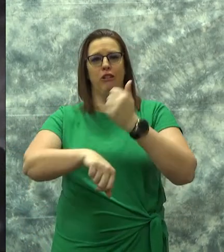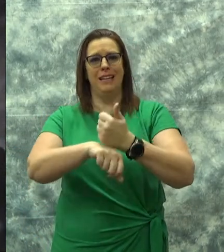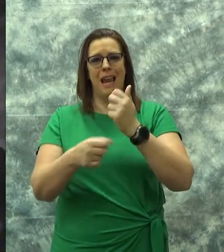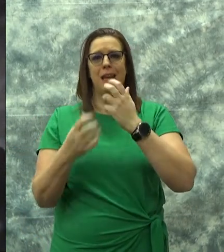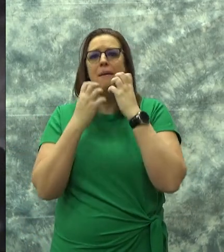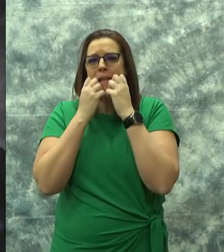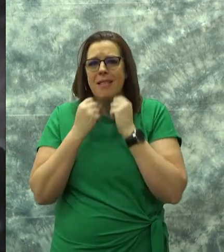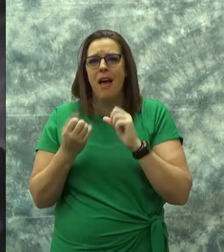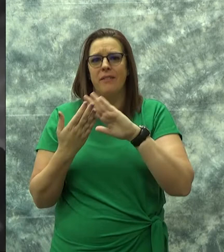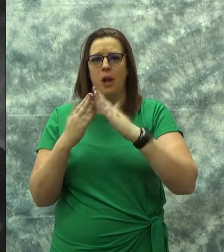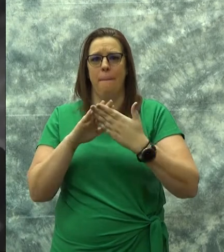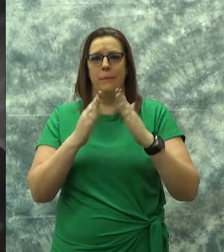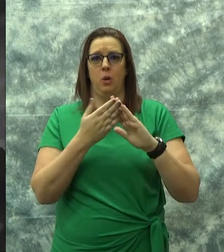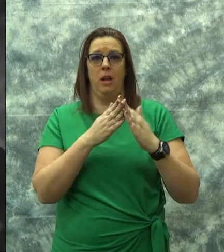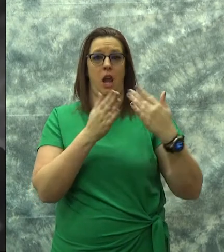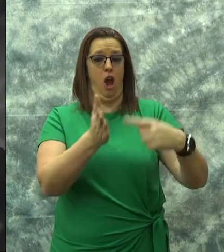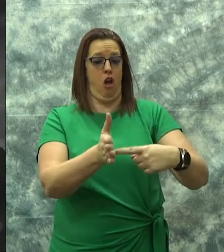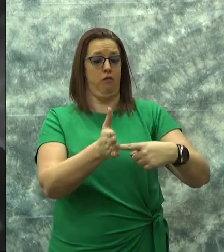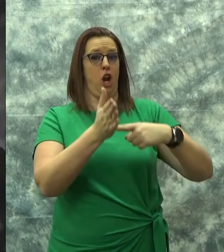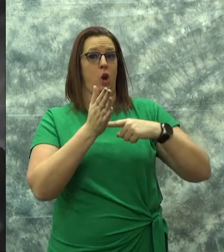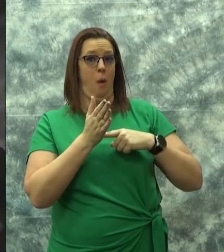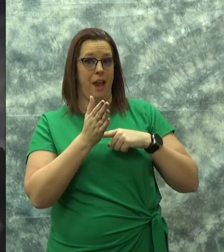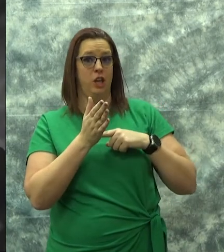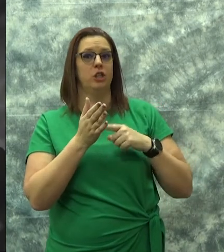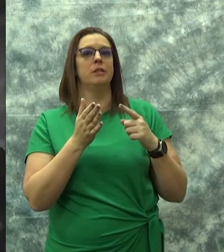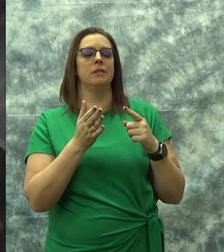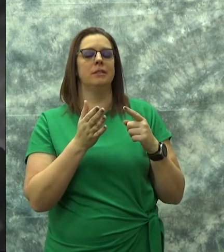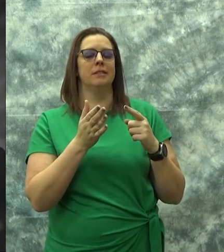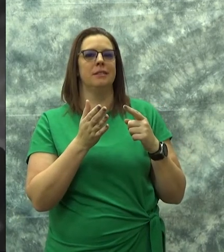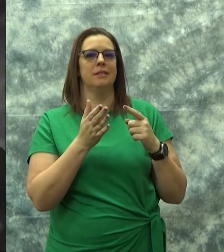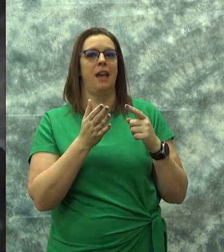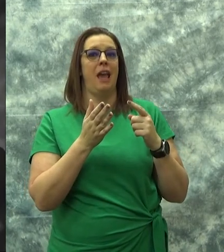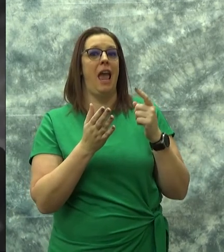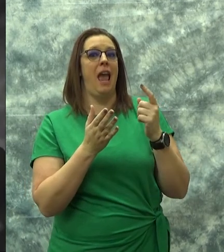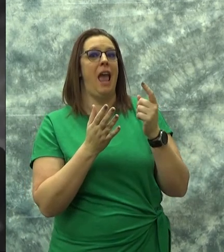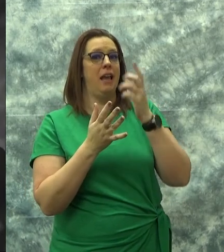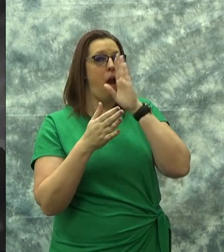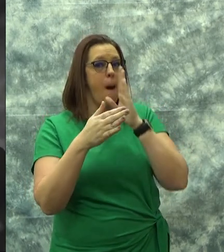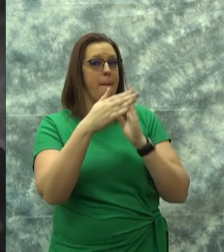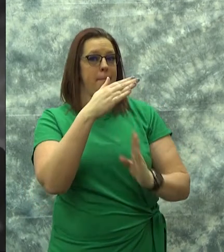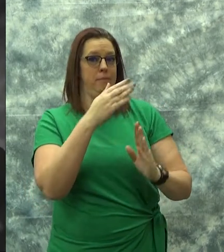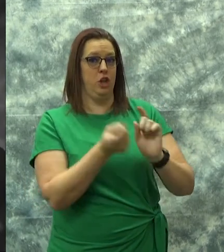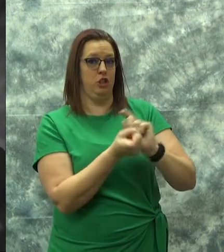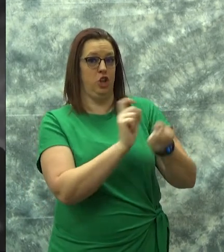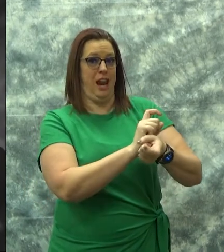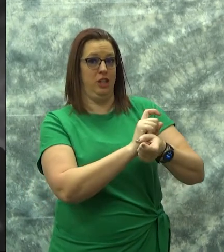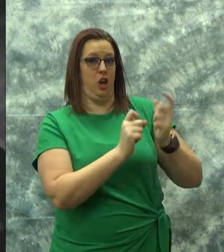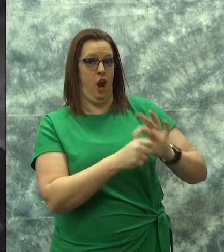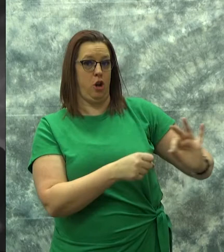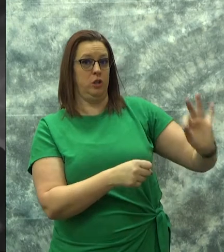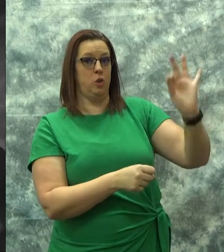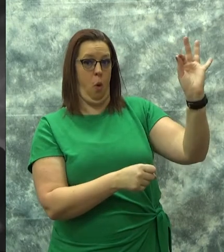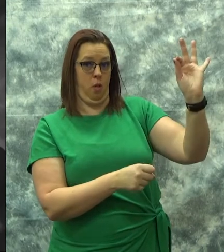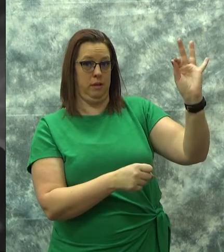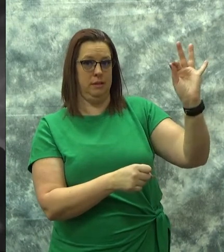beloved community, and this will require a qualitative change in our